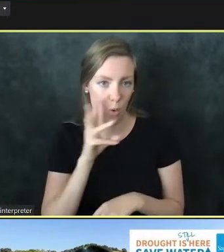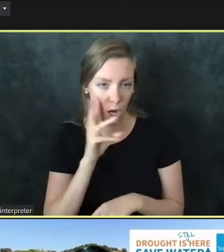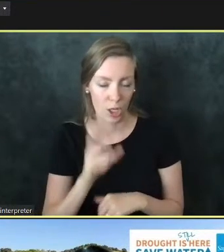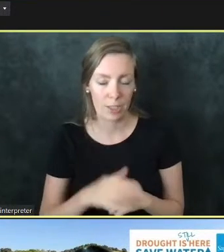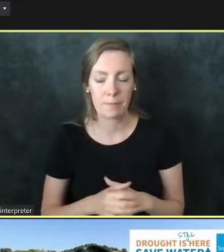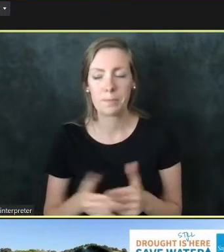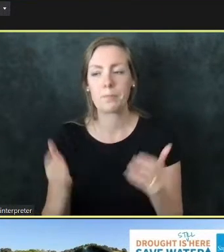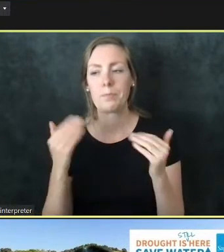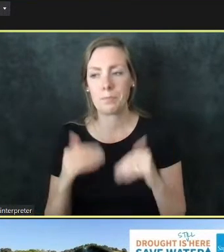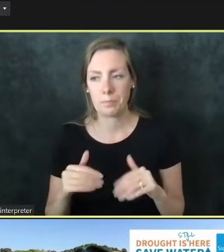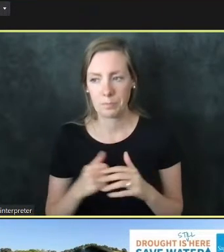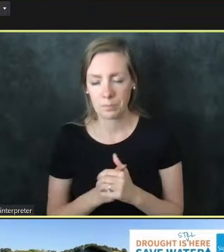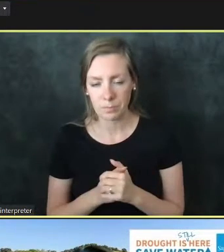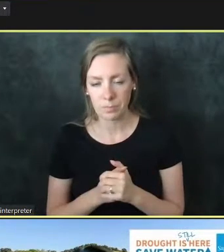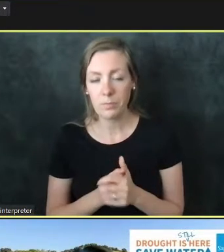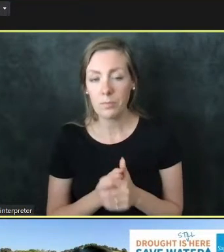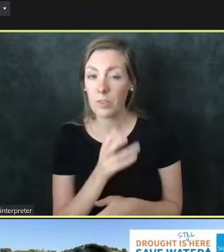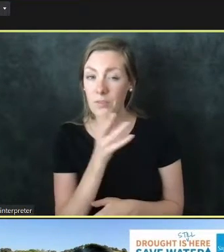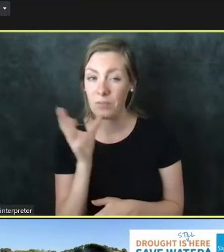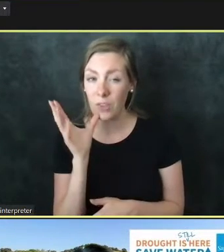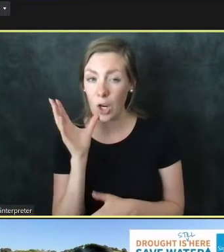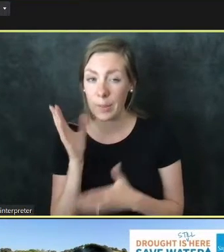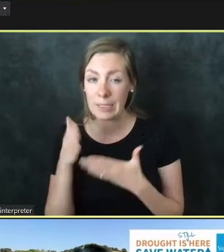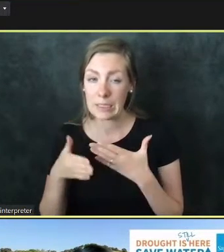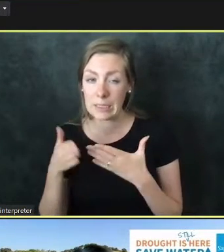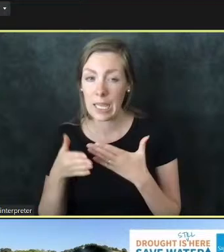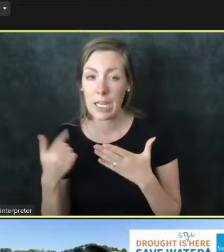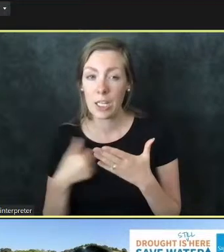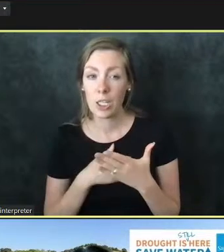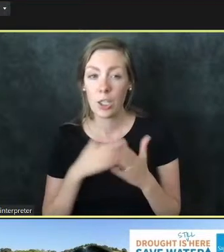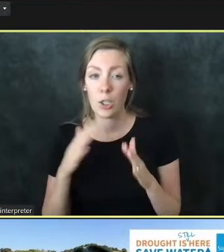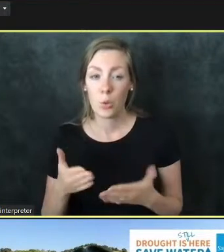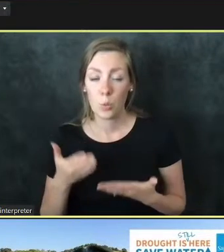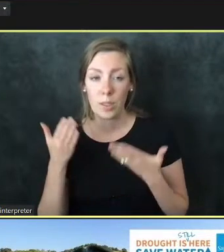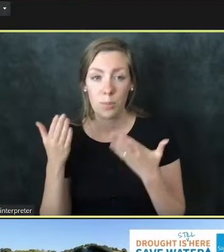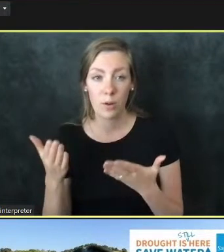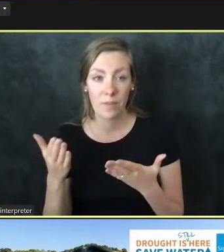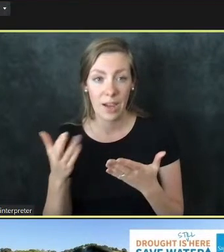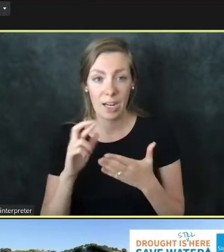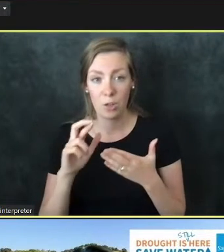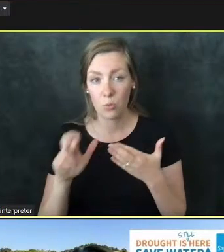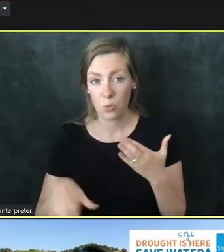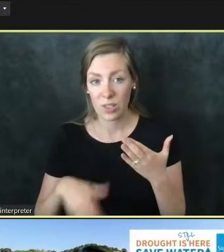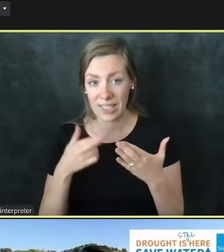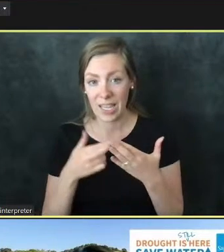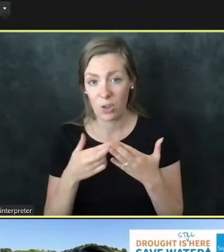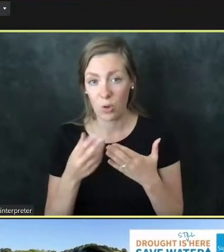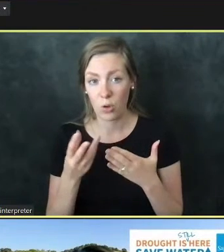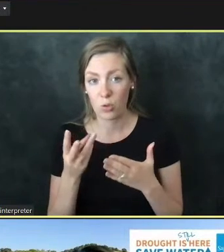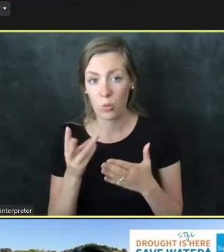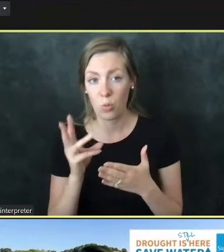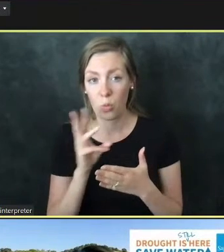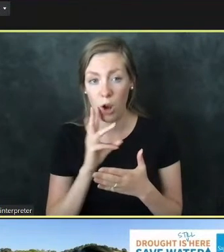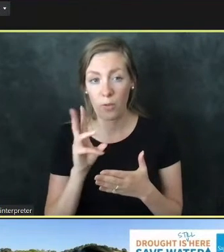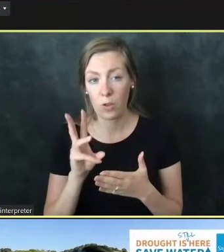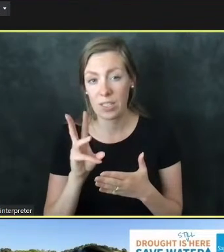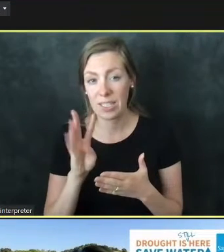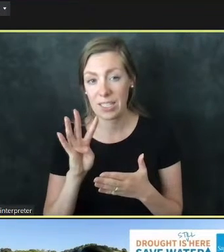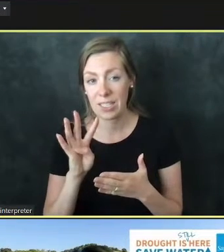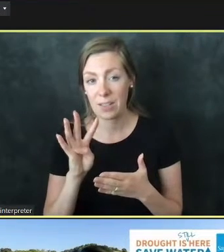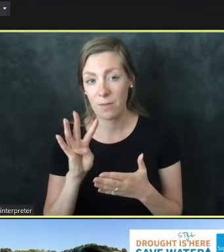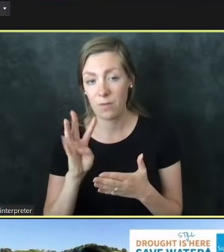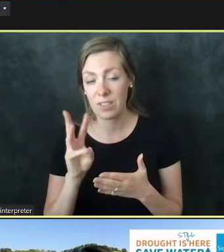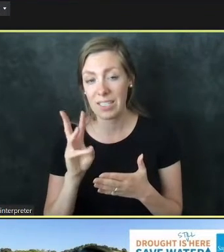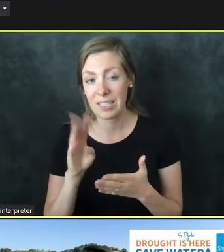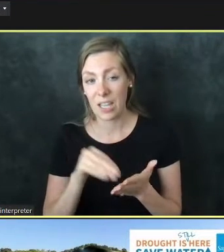on the agricultural side, en we la parte de provide recycled estamos water for usando approximately agua 6,400 reciclada acres of